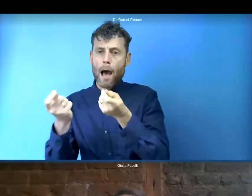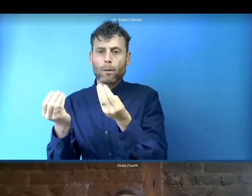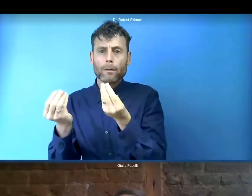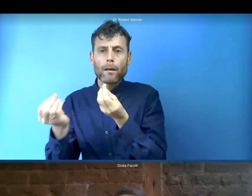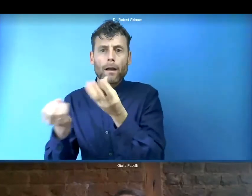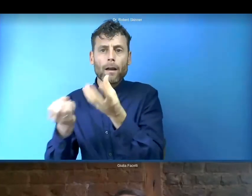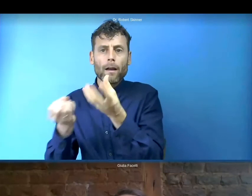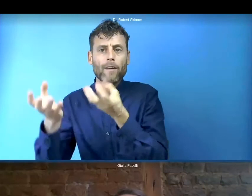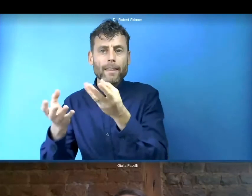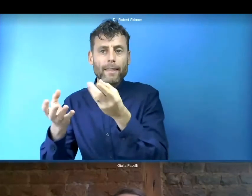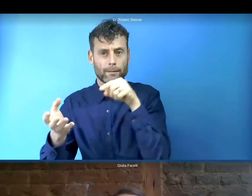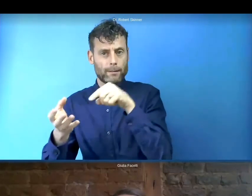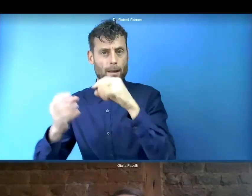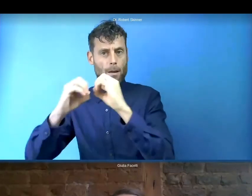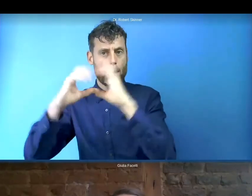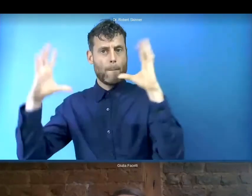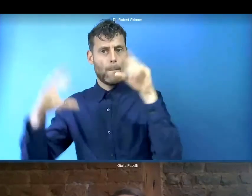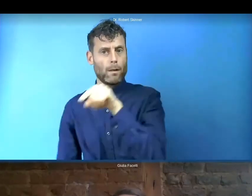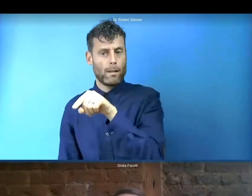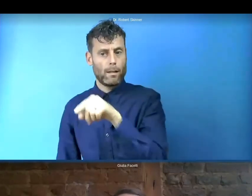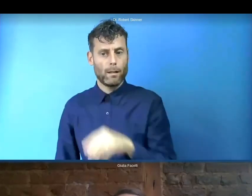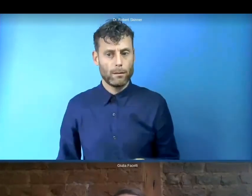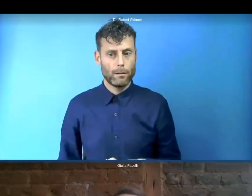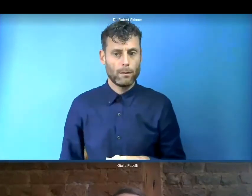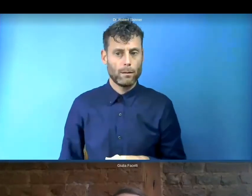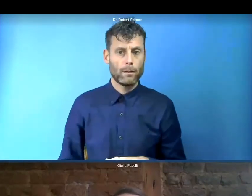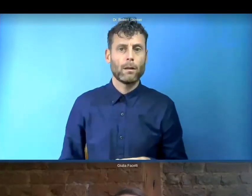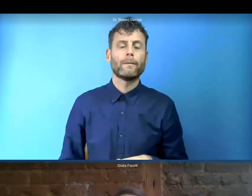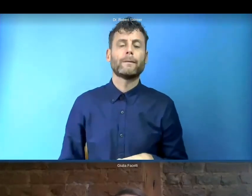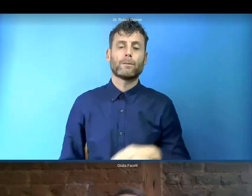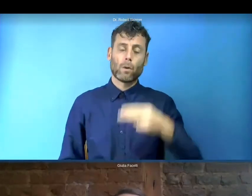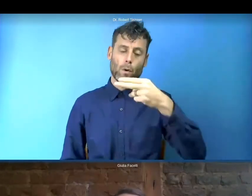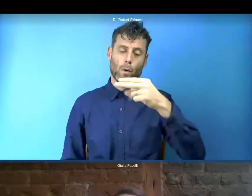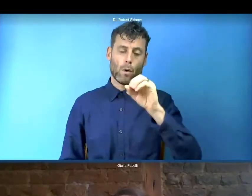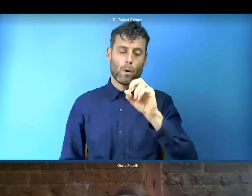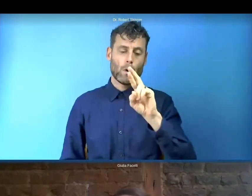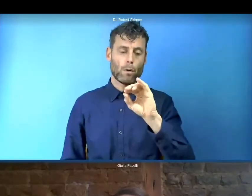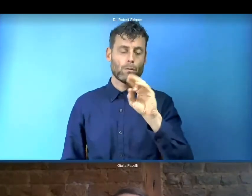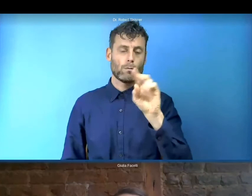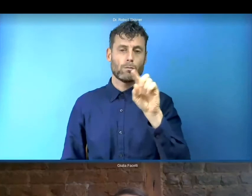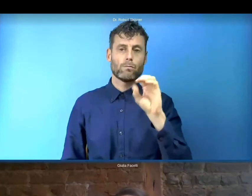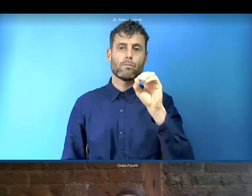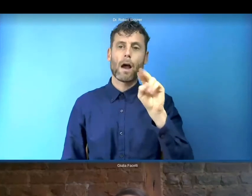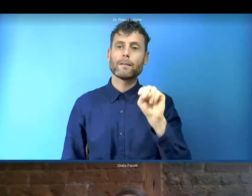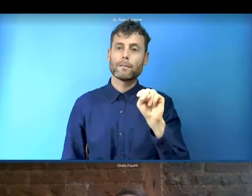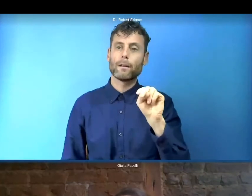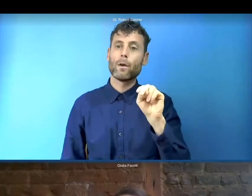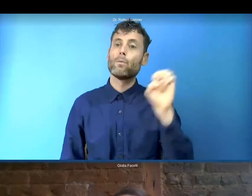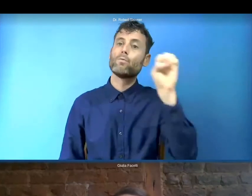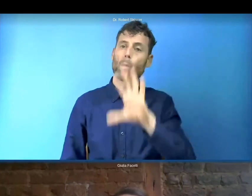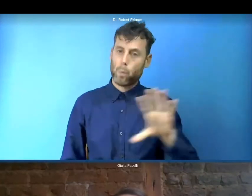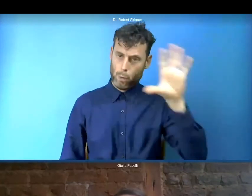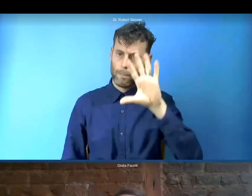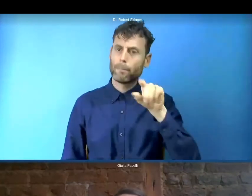And as I was mentioning before, Horizon Europe will include what we call missions. And one of them that was